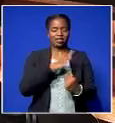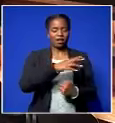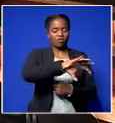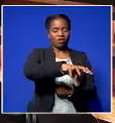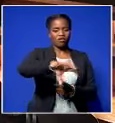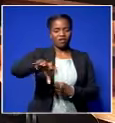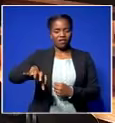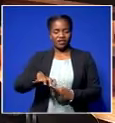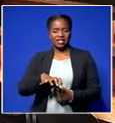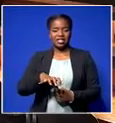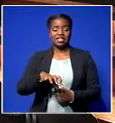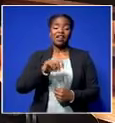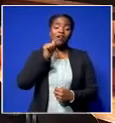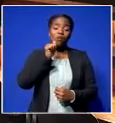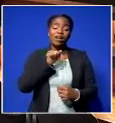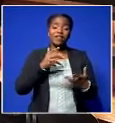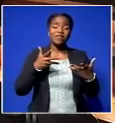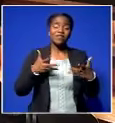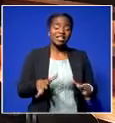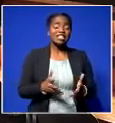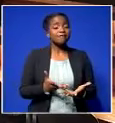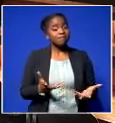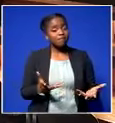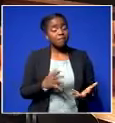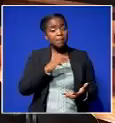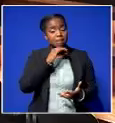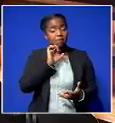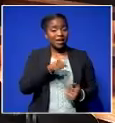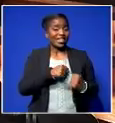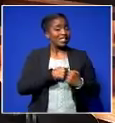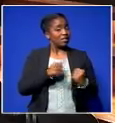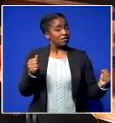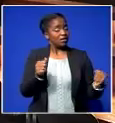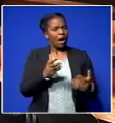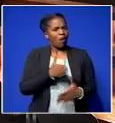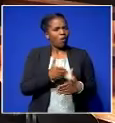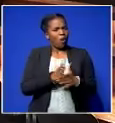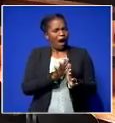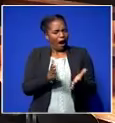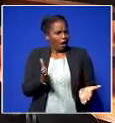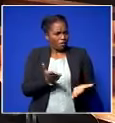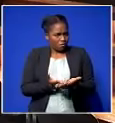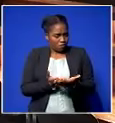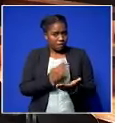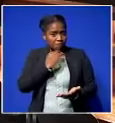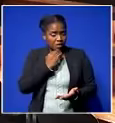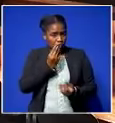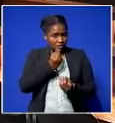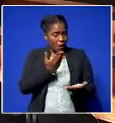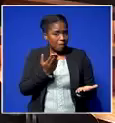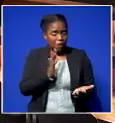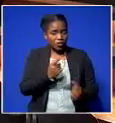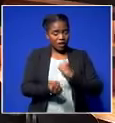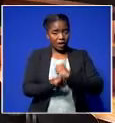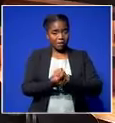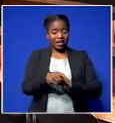Provinces. And then, of course, the big question on how disclosing party donorship will work in practice. All this in the months leading